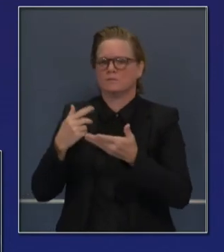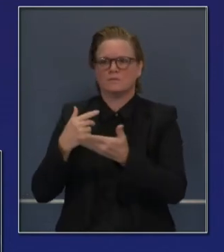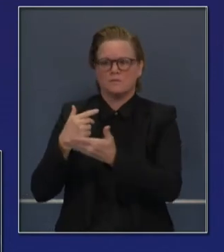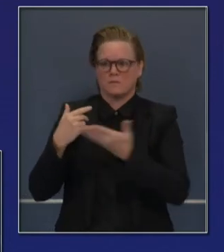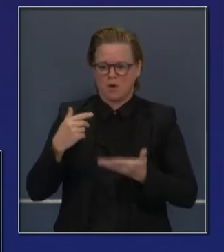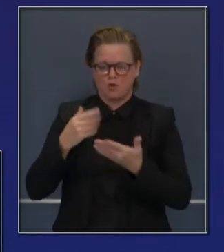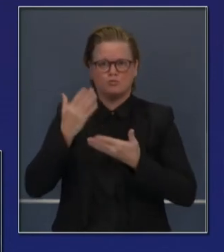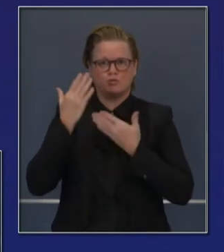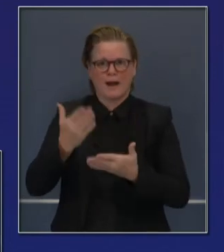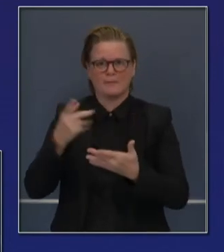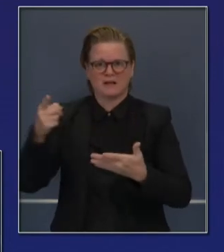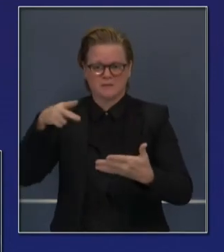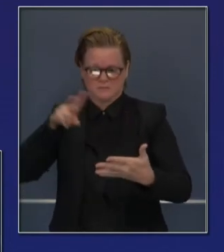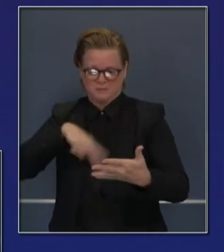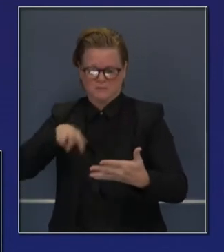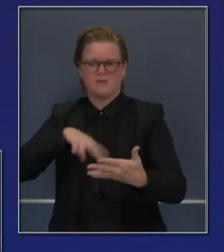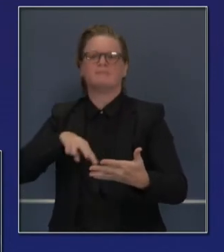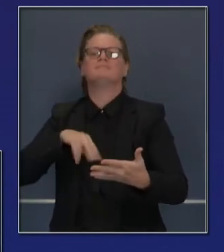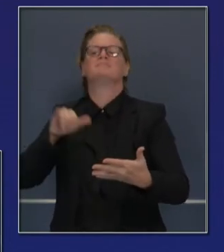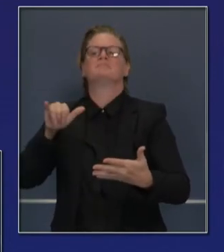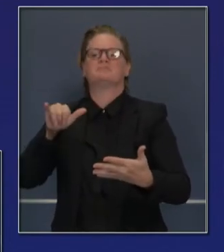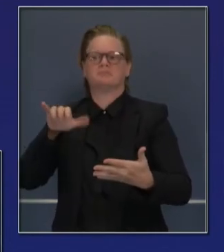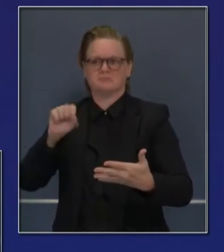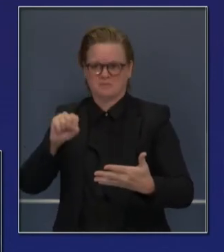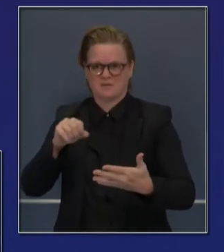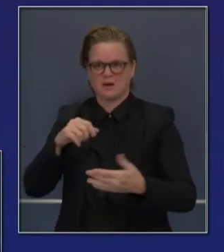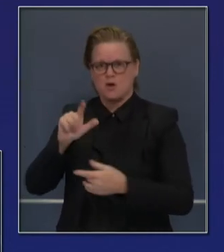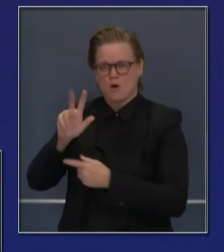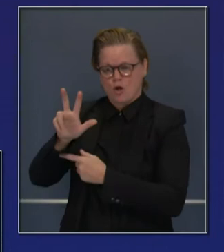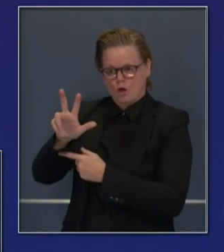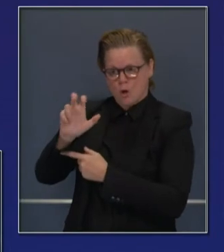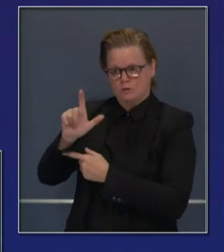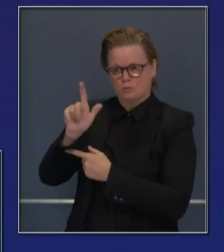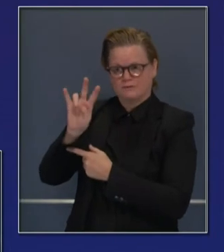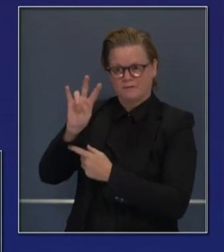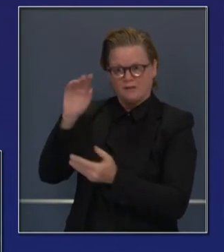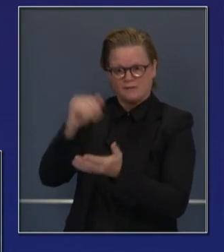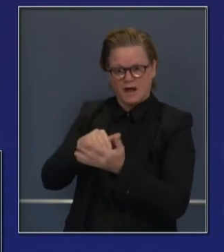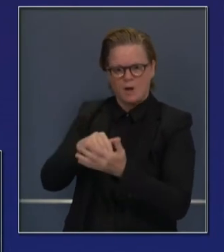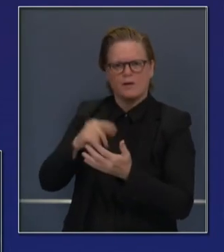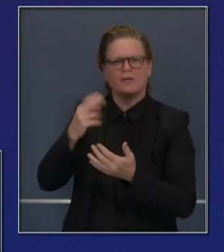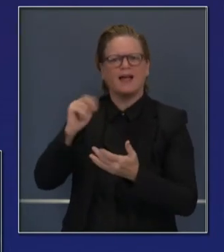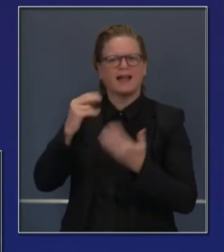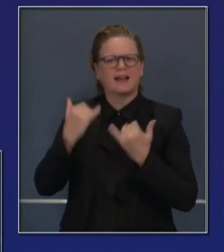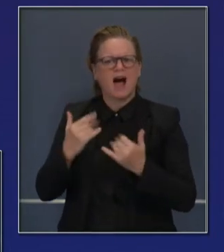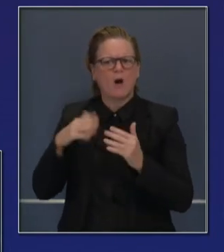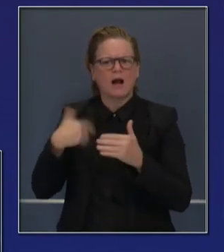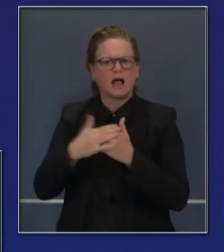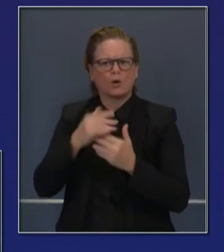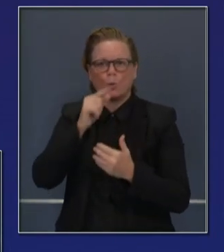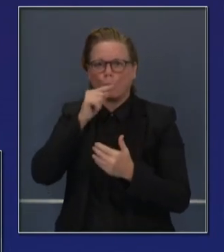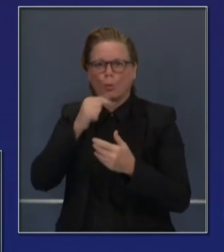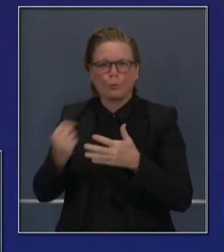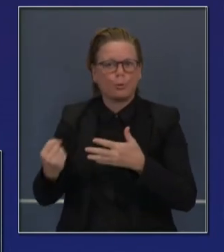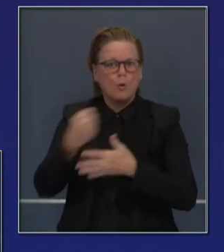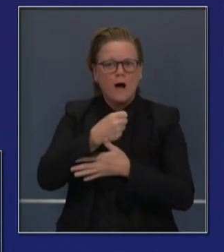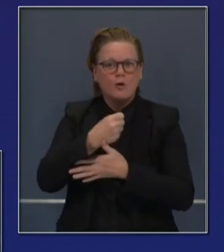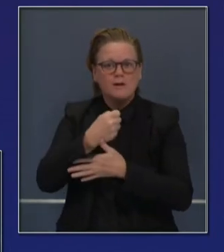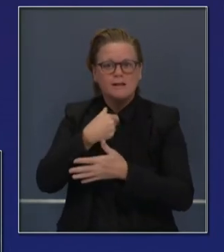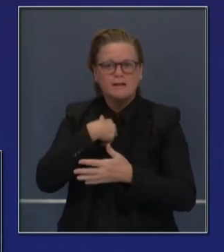So what's the priority on 327,000 doses? Who are the people we're prioritizing? It's one thing to say the